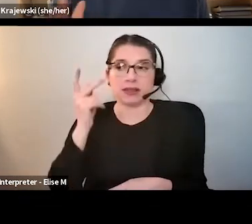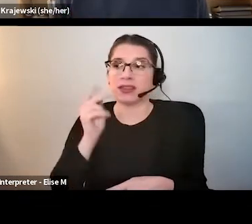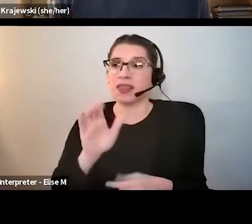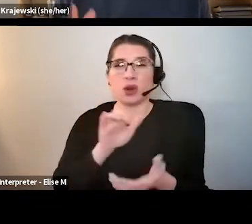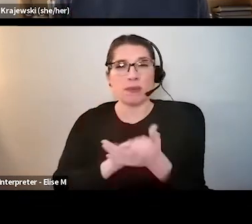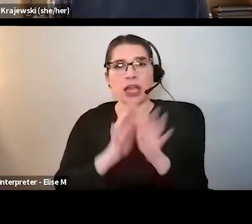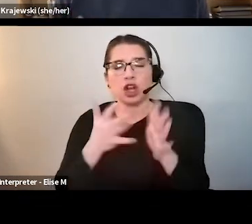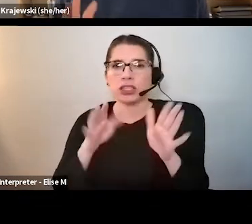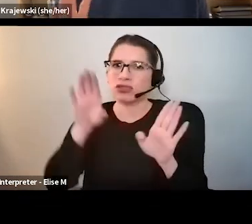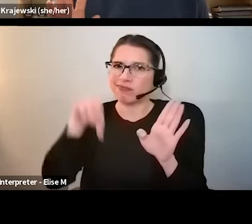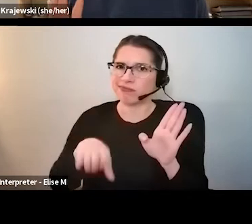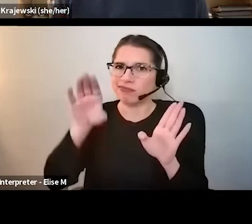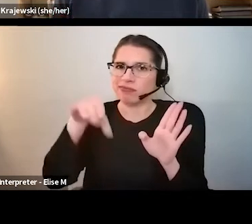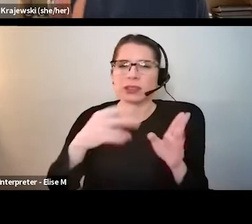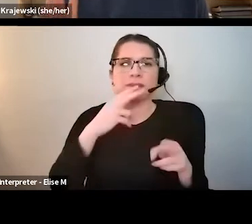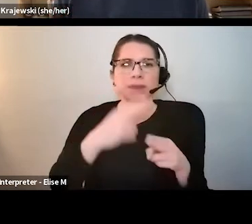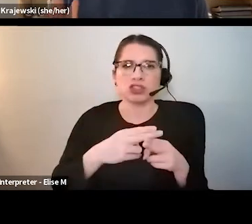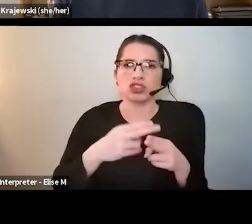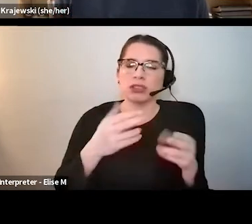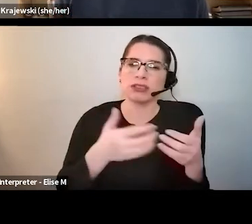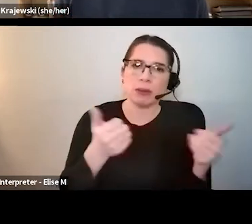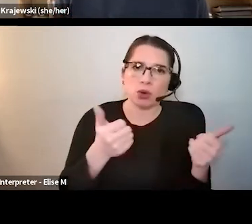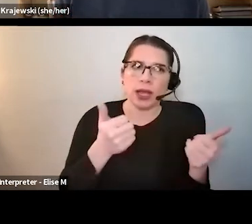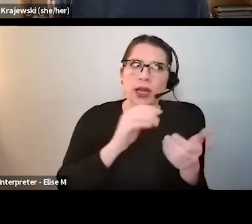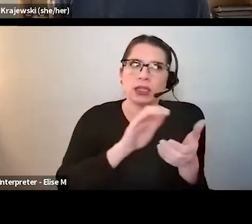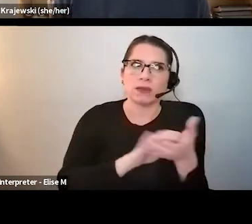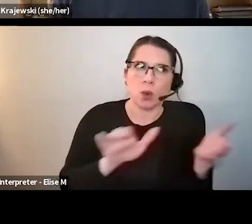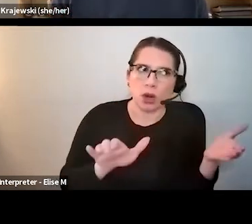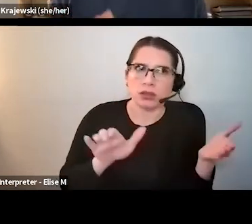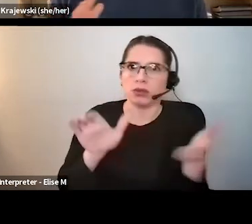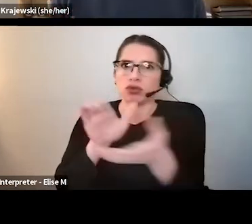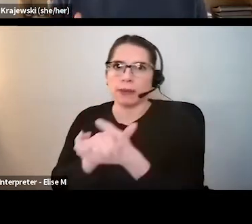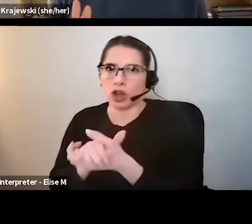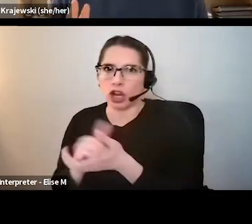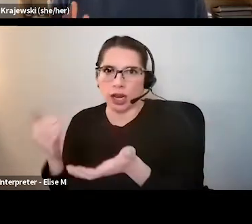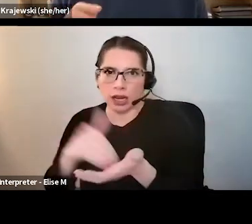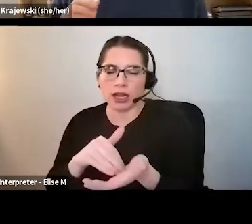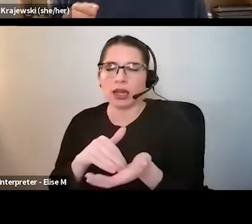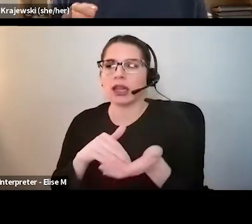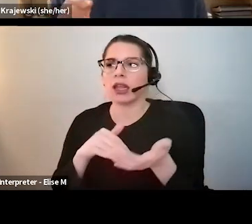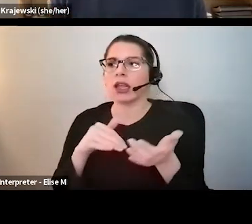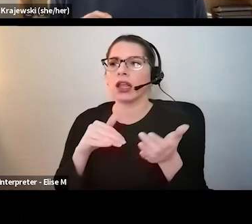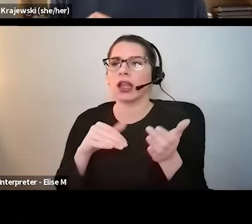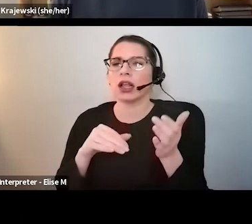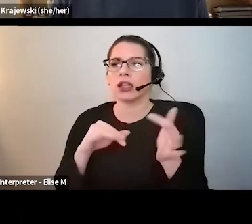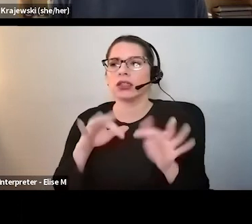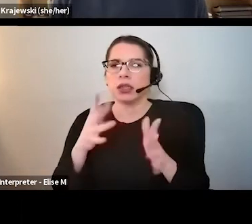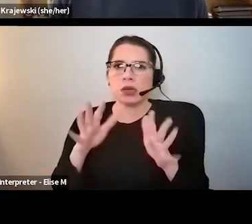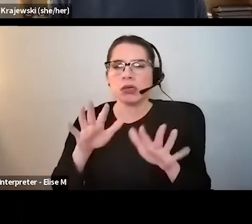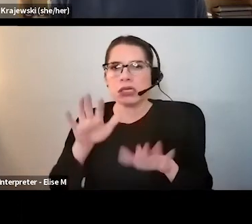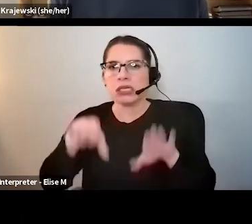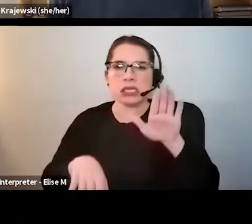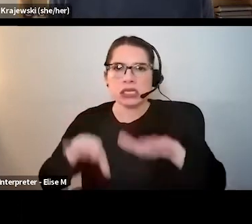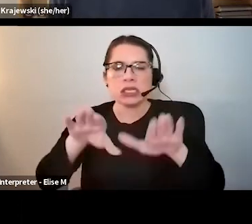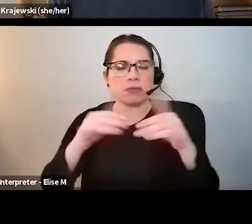as I mentioned, they separated, divorced, and were remarried. They still maintained a deep